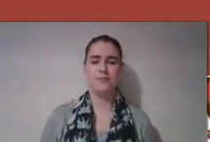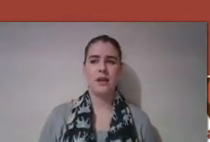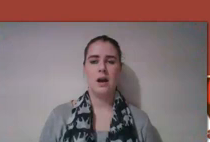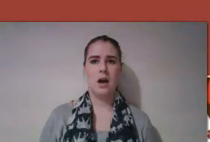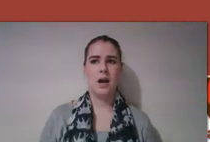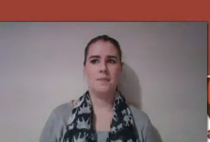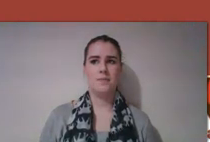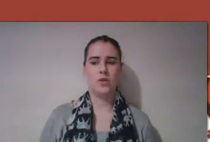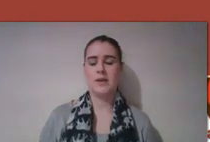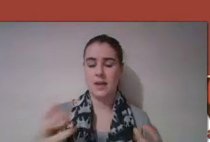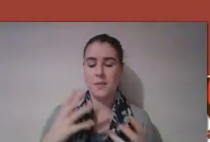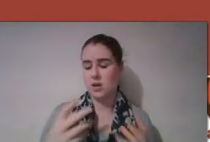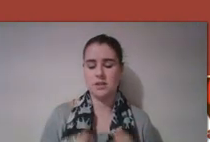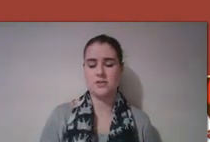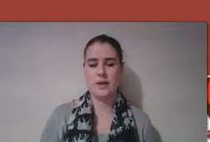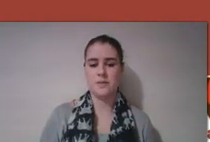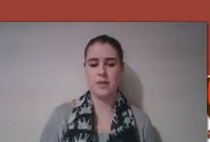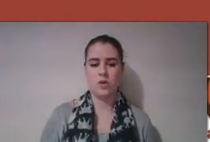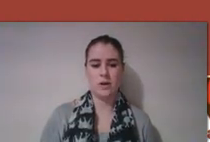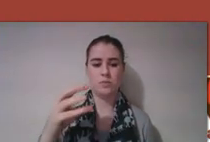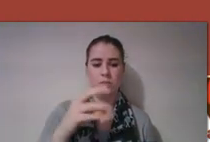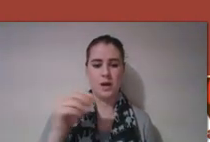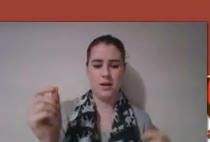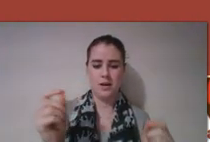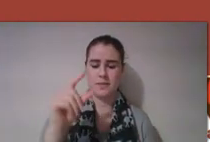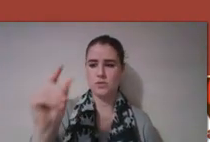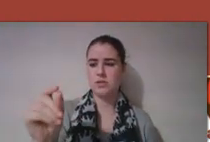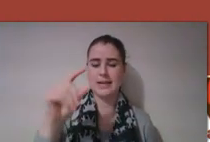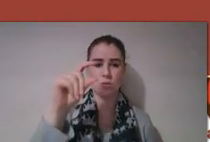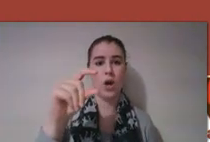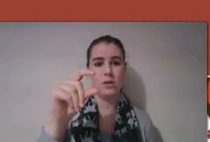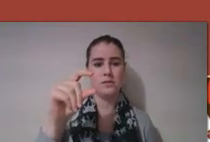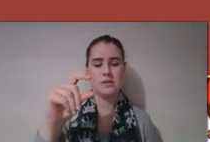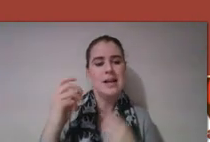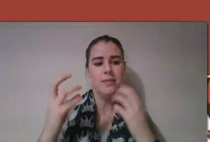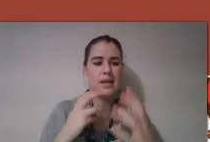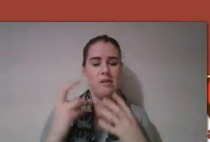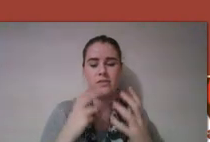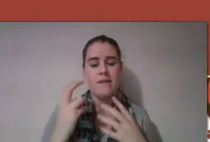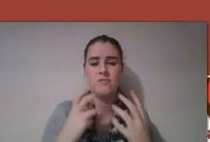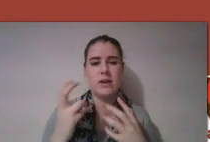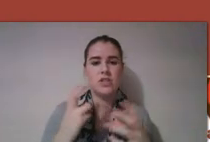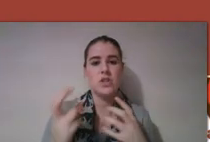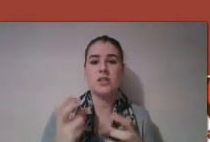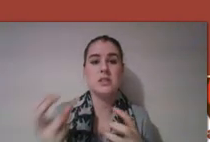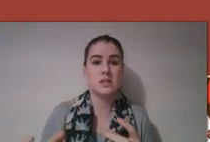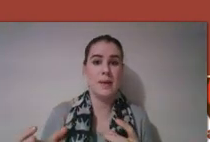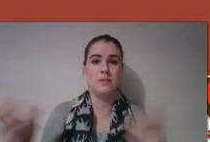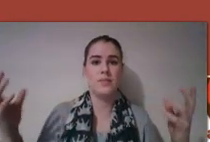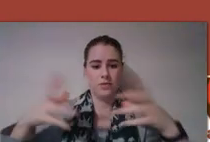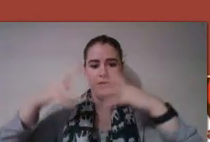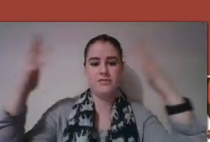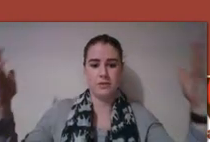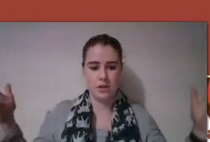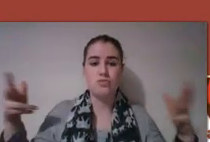had them, they come in lots of different ways, but they almost burn like special sticks or cones that give off a very rich certain